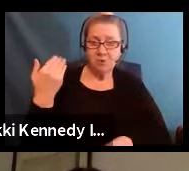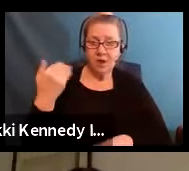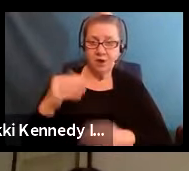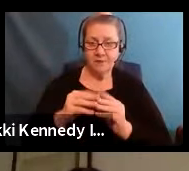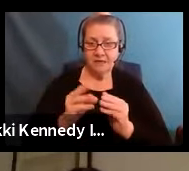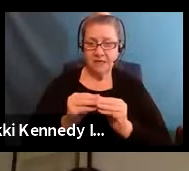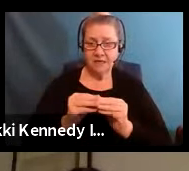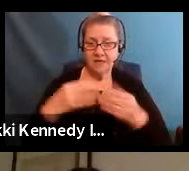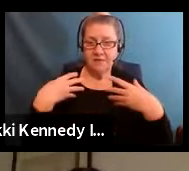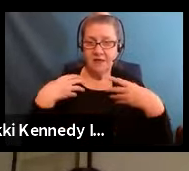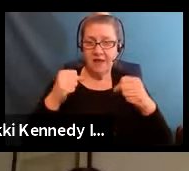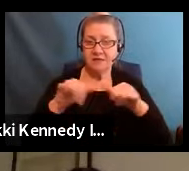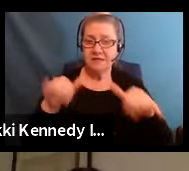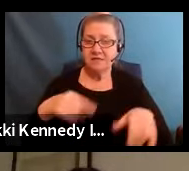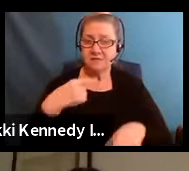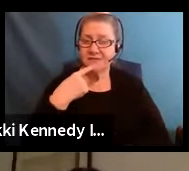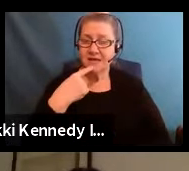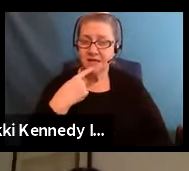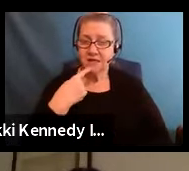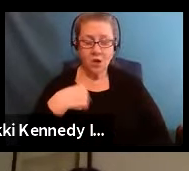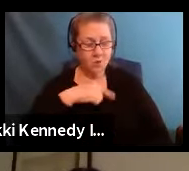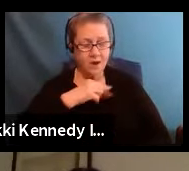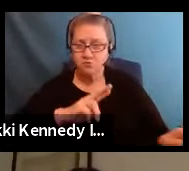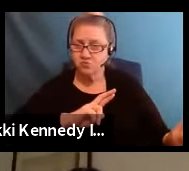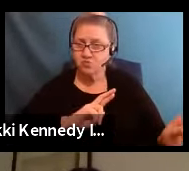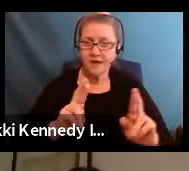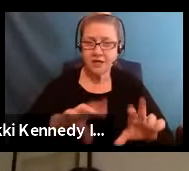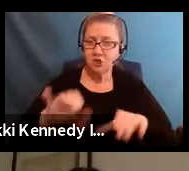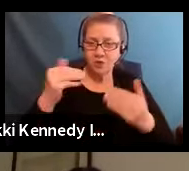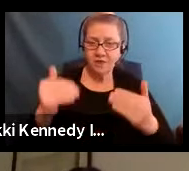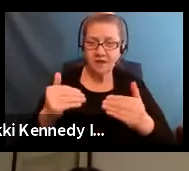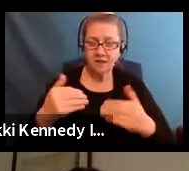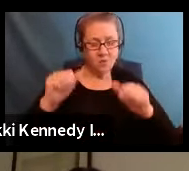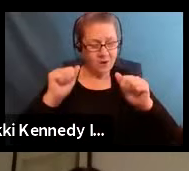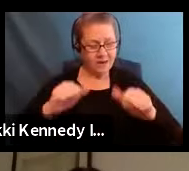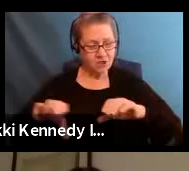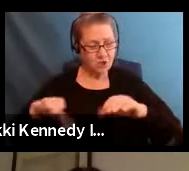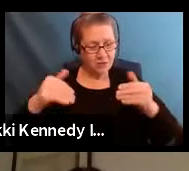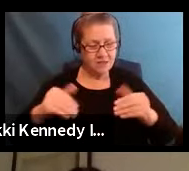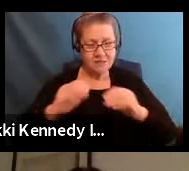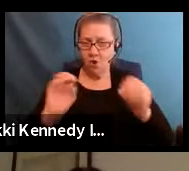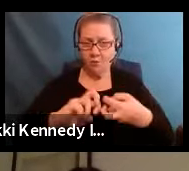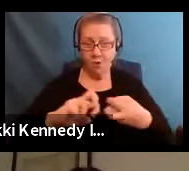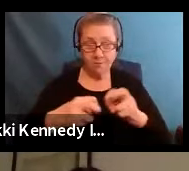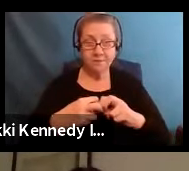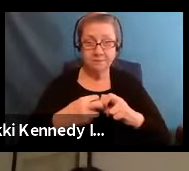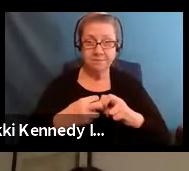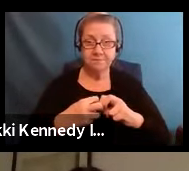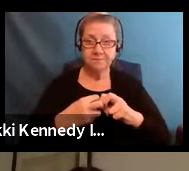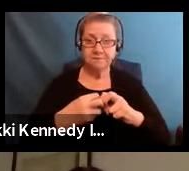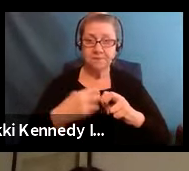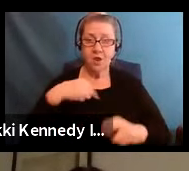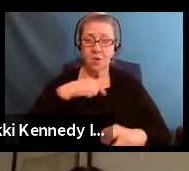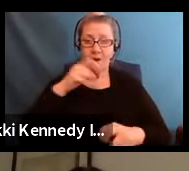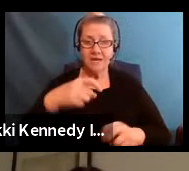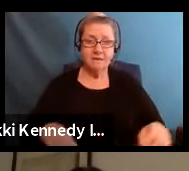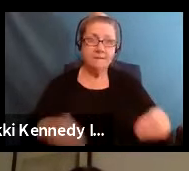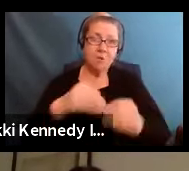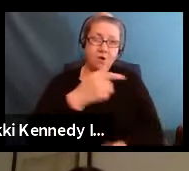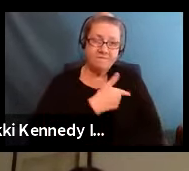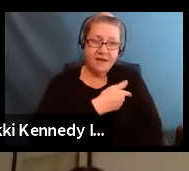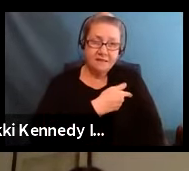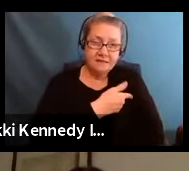health systems immediately said, we're ready to do this. We can do this without a problem. We just need more vaccine.